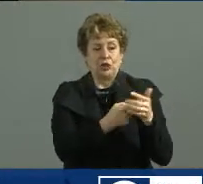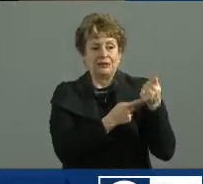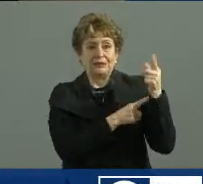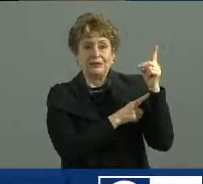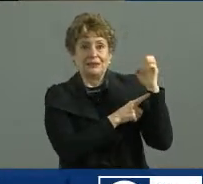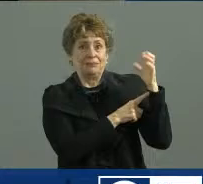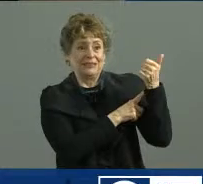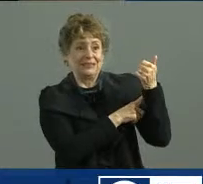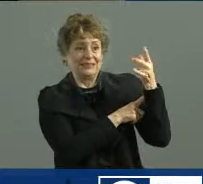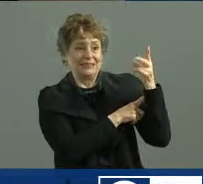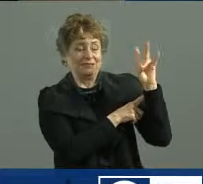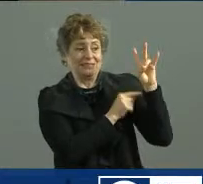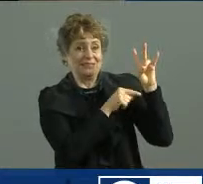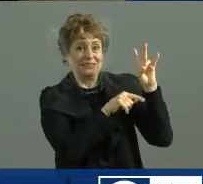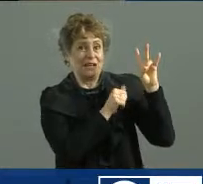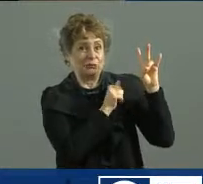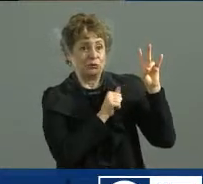Arizona.